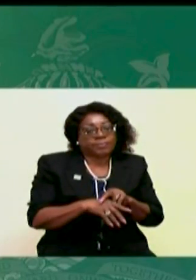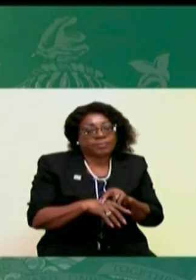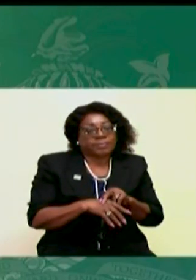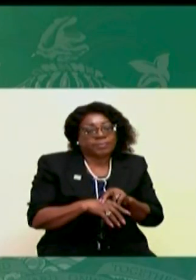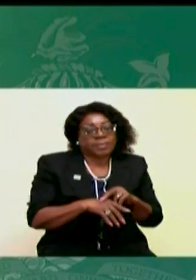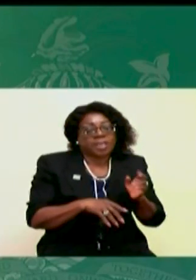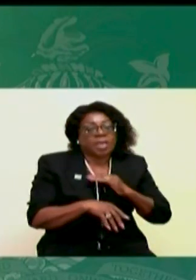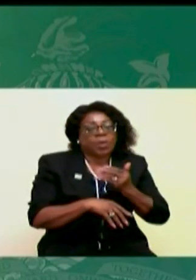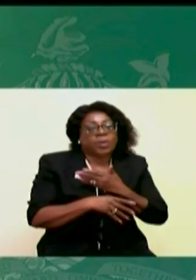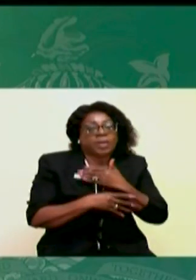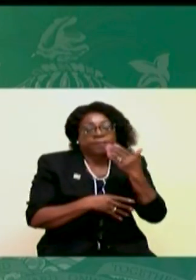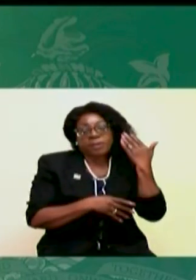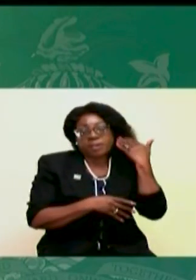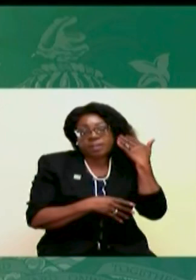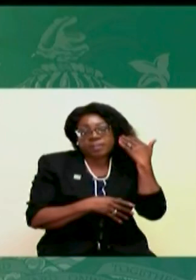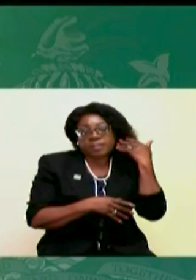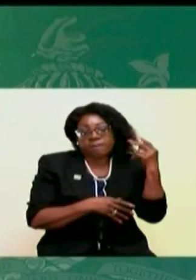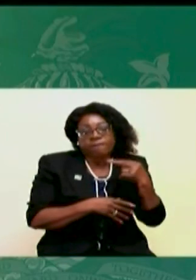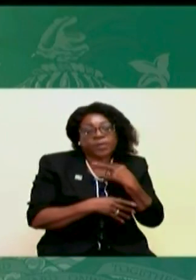We have heard their voices